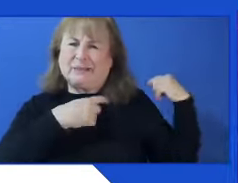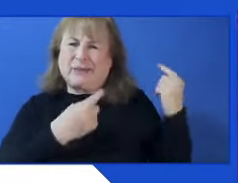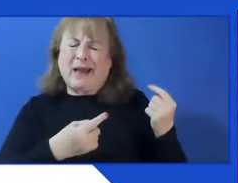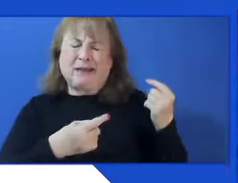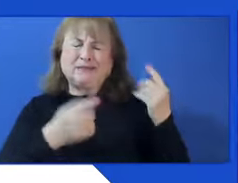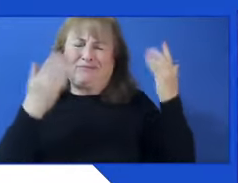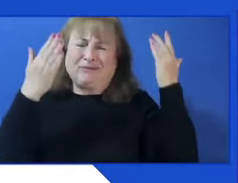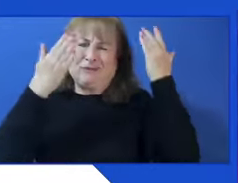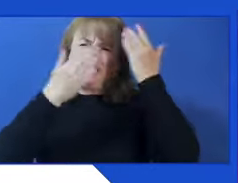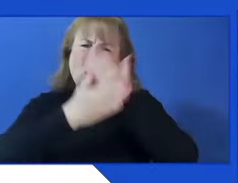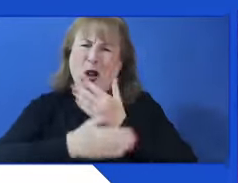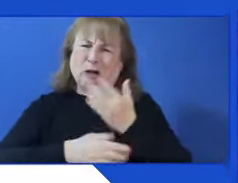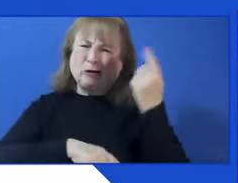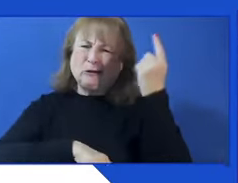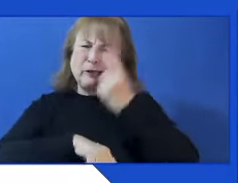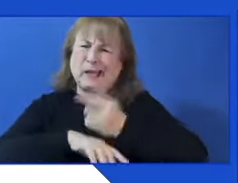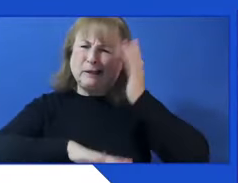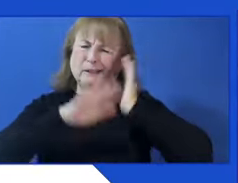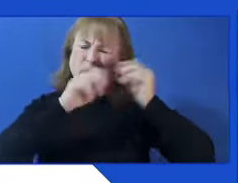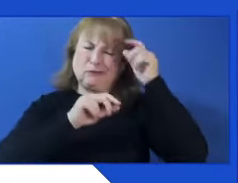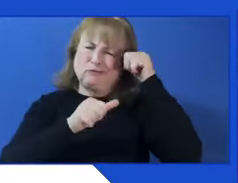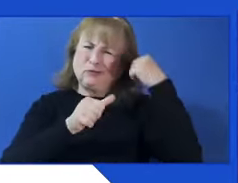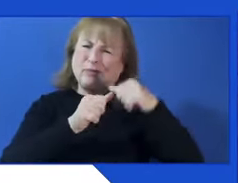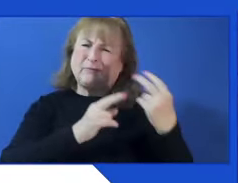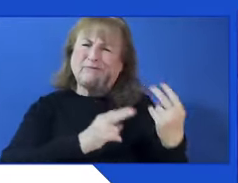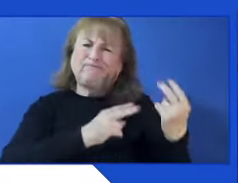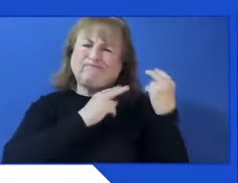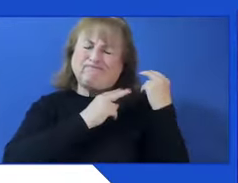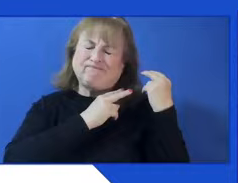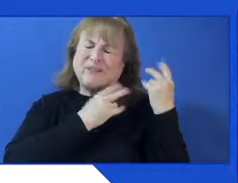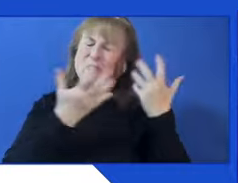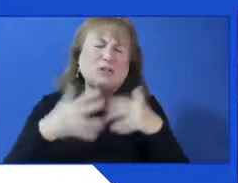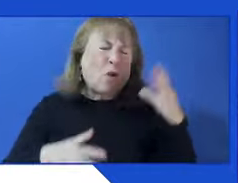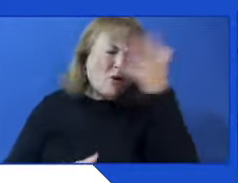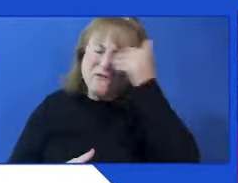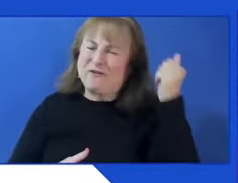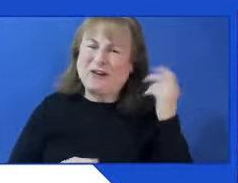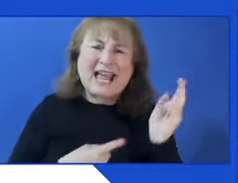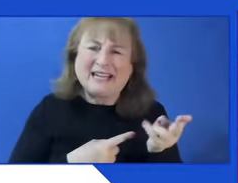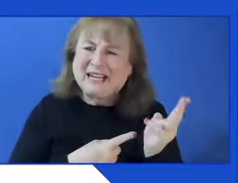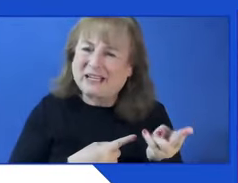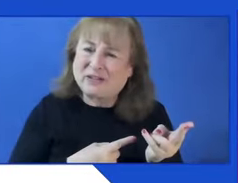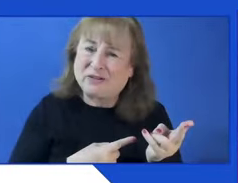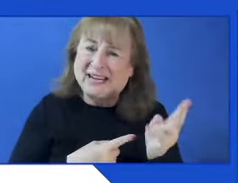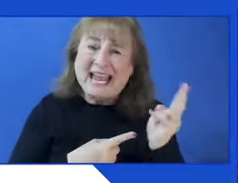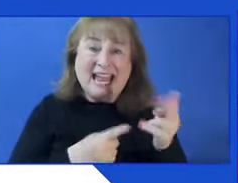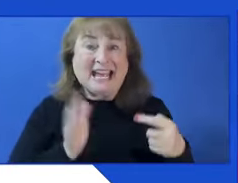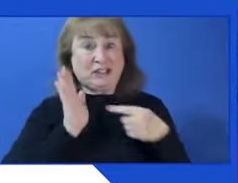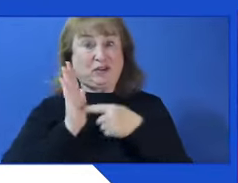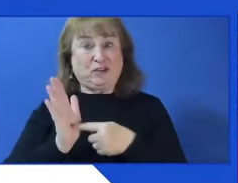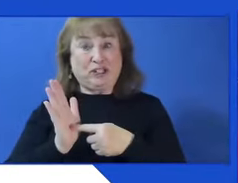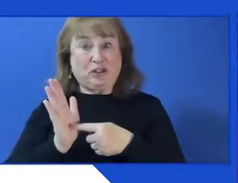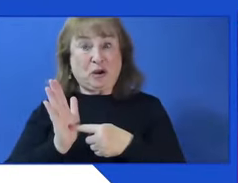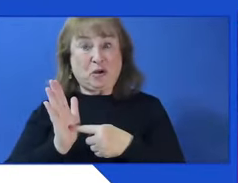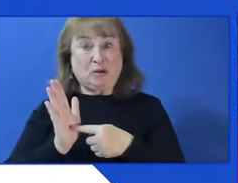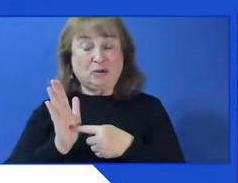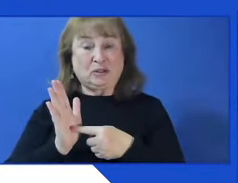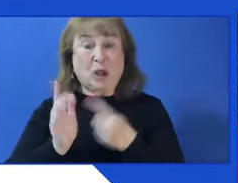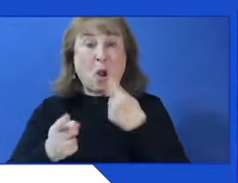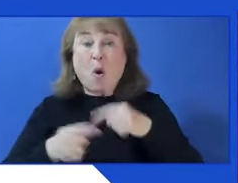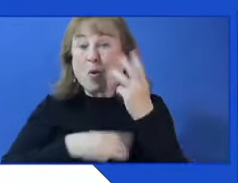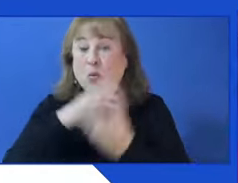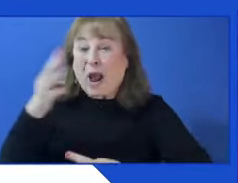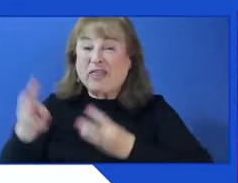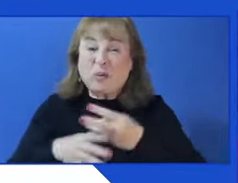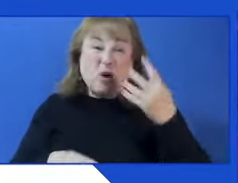darker days. And let us not forget history. History shows that when the world